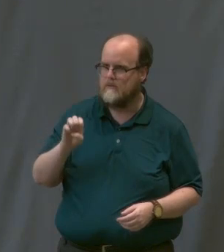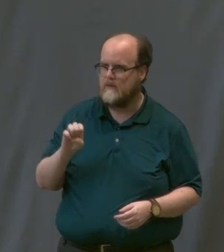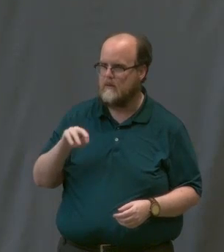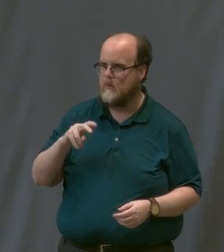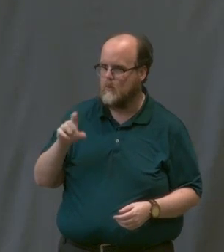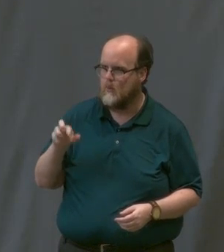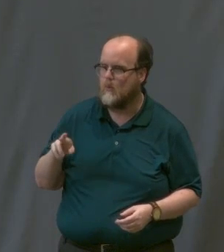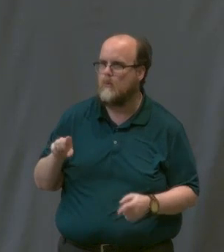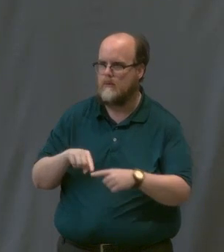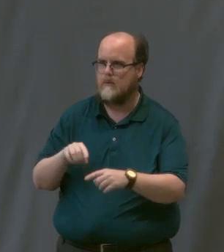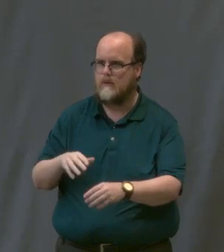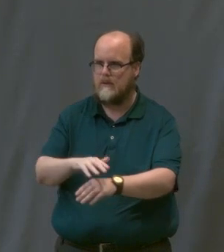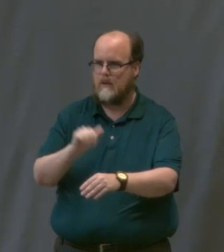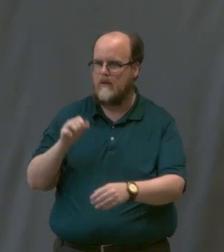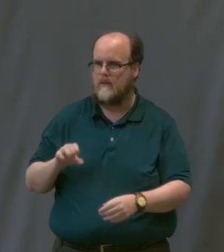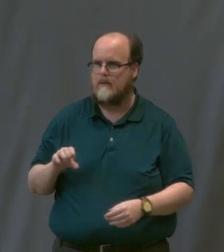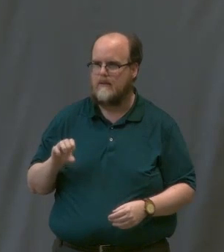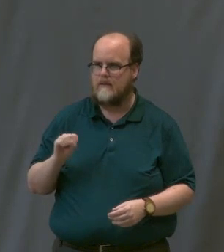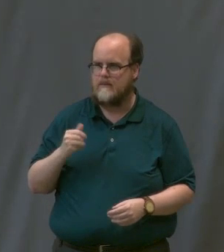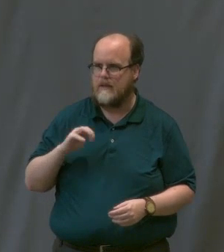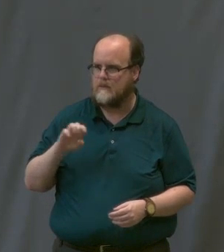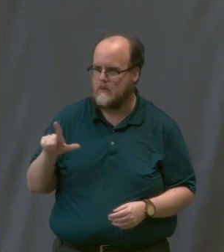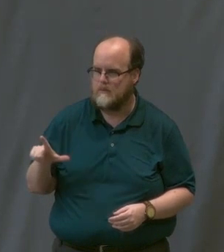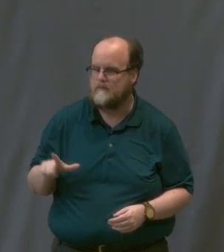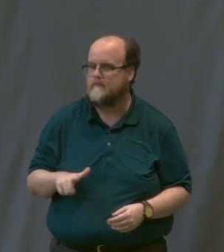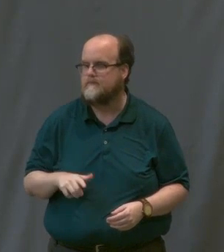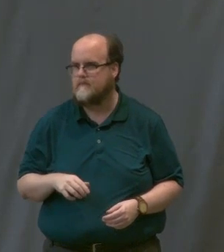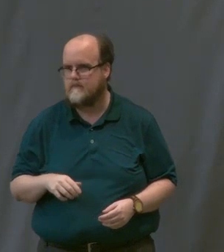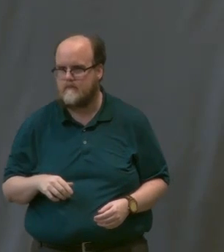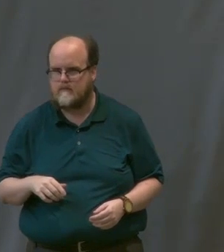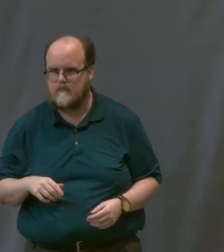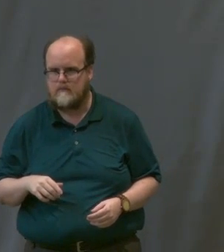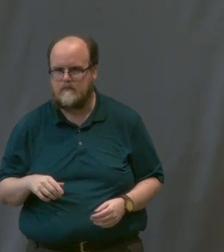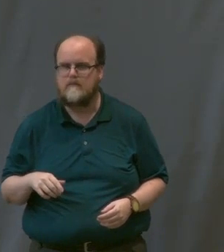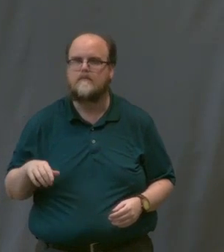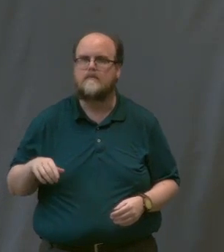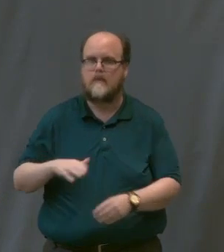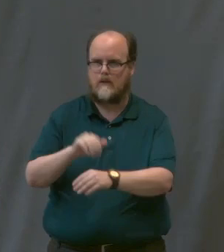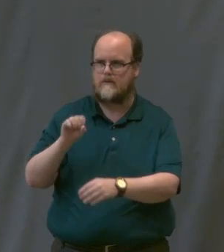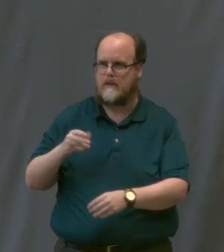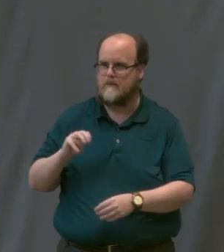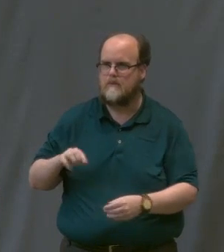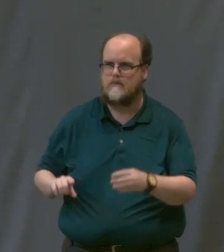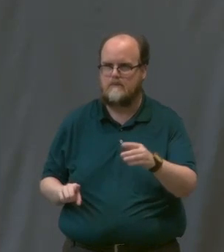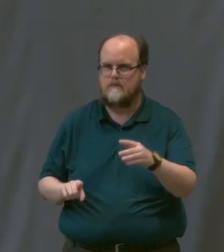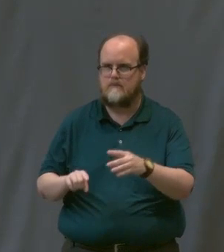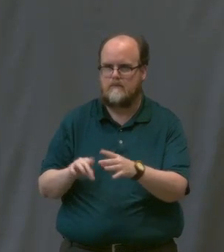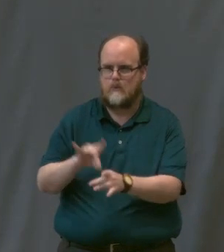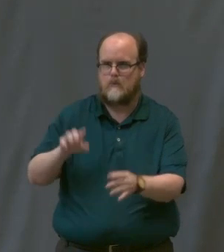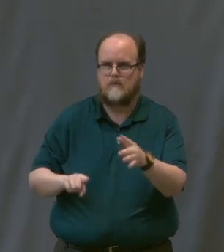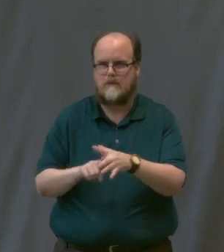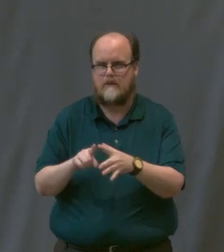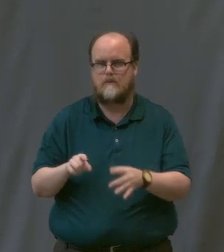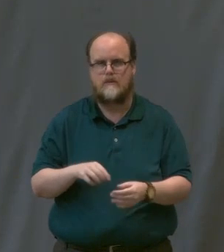because God wouldn't talk to Saul, he wanted to get some answers from Samuel. Recalled Samuel, Samuel came up. What was the first word